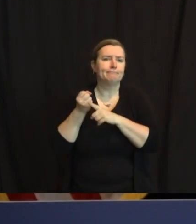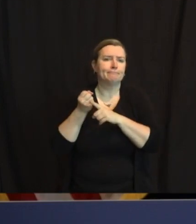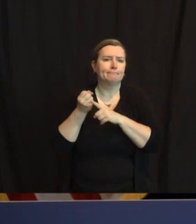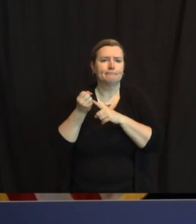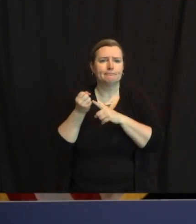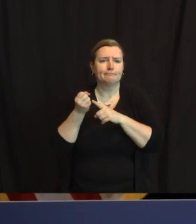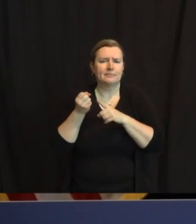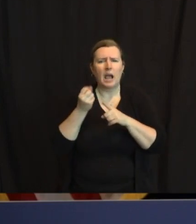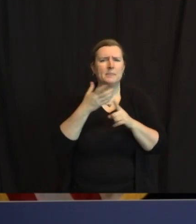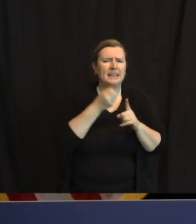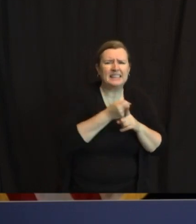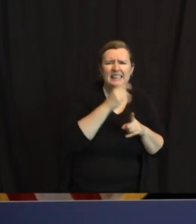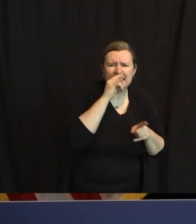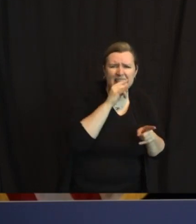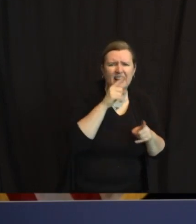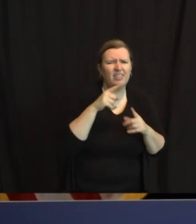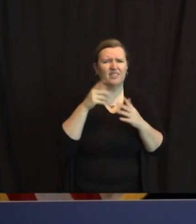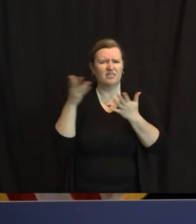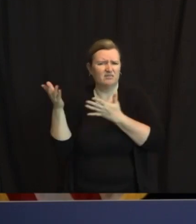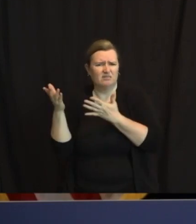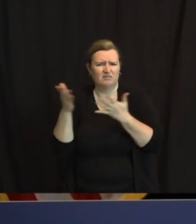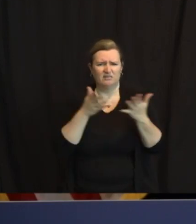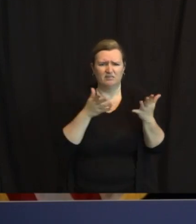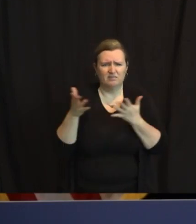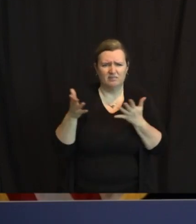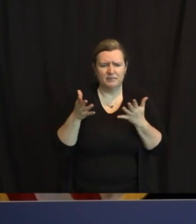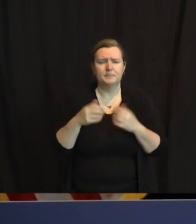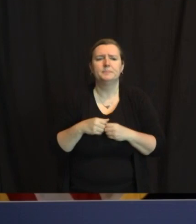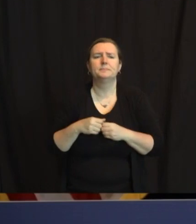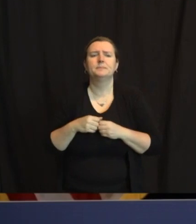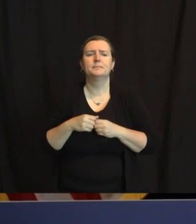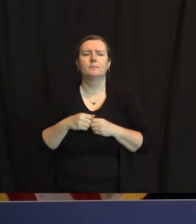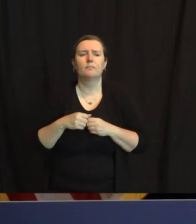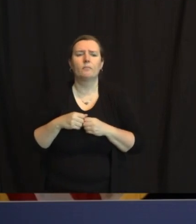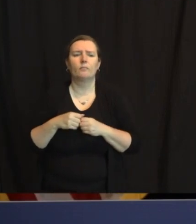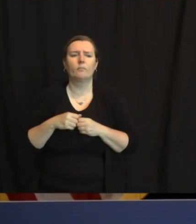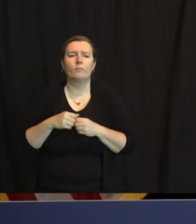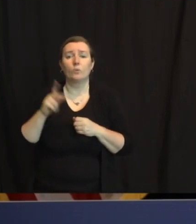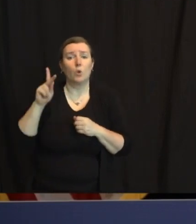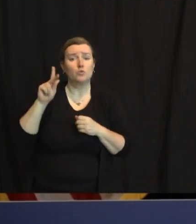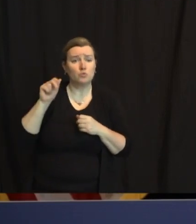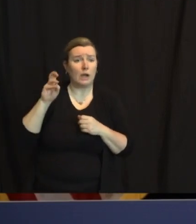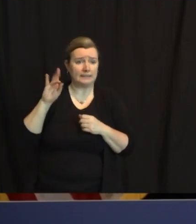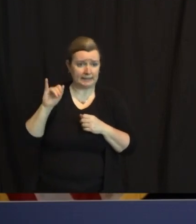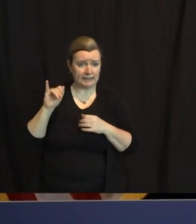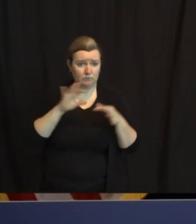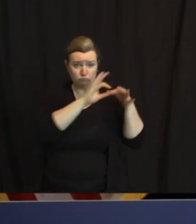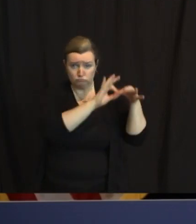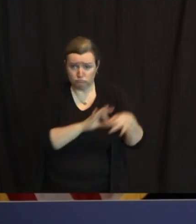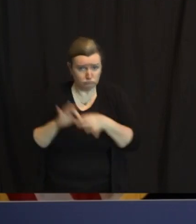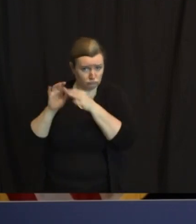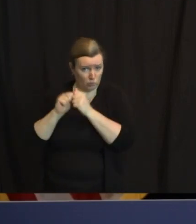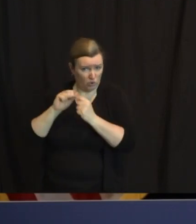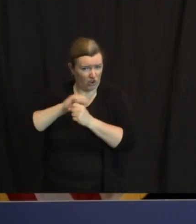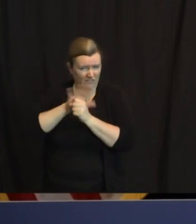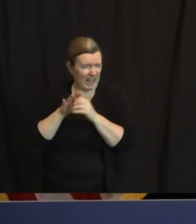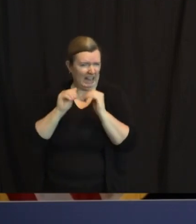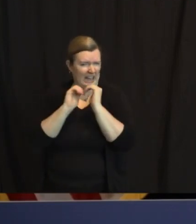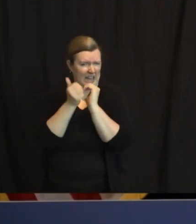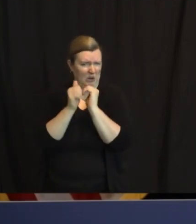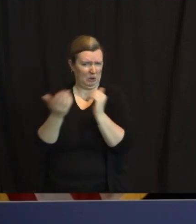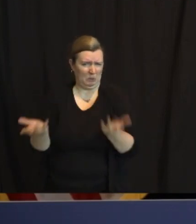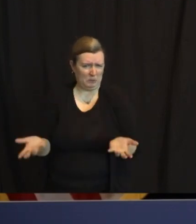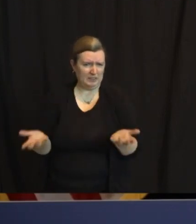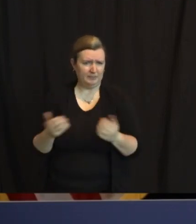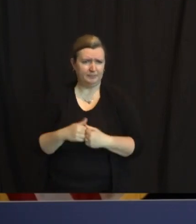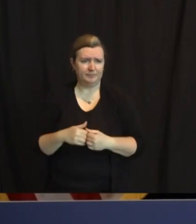it? And do we have any sense of what the connection is with COVID? So I will just say a couple of very brief remarks,